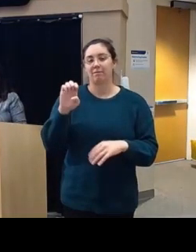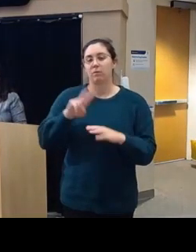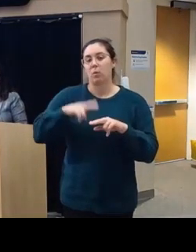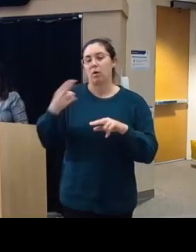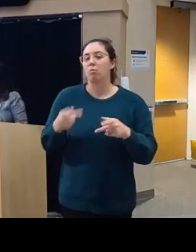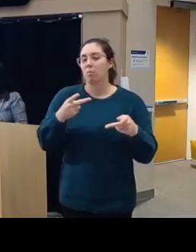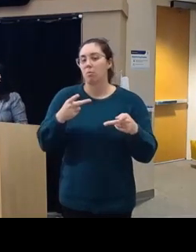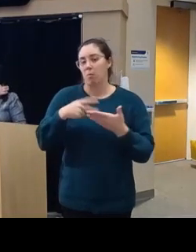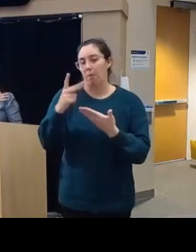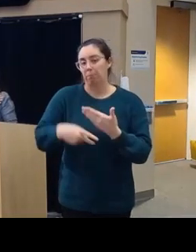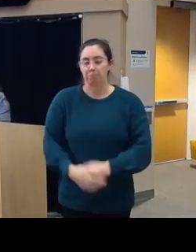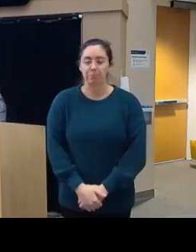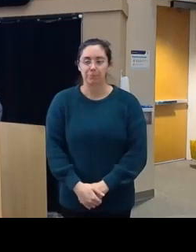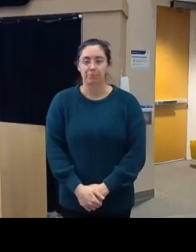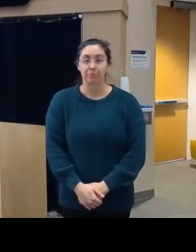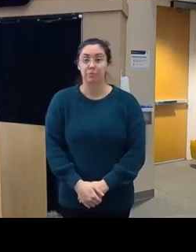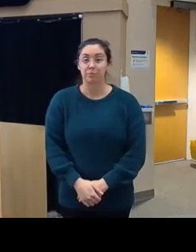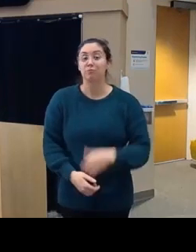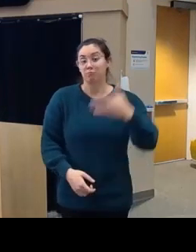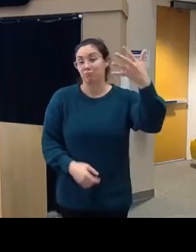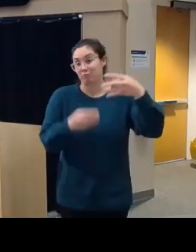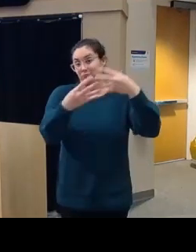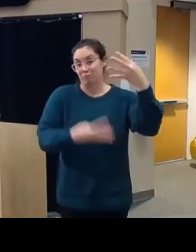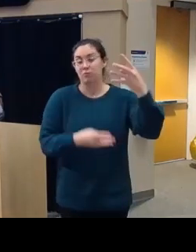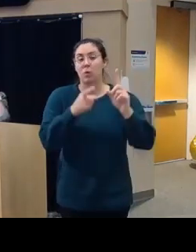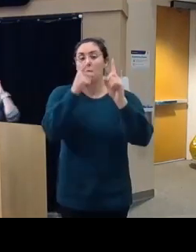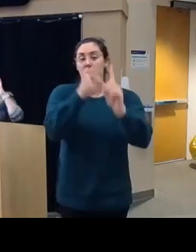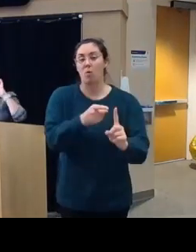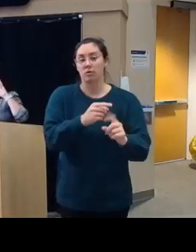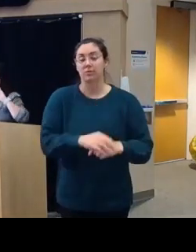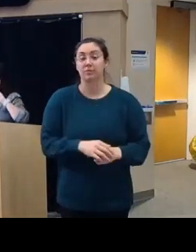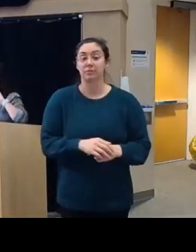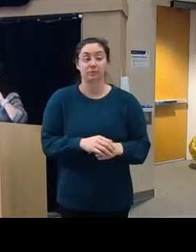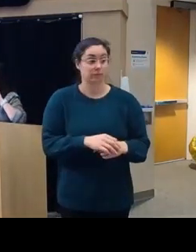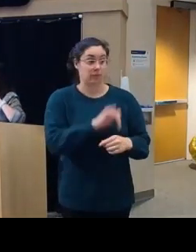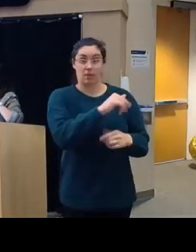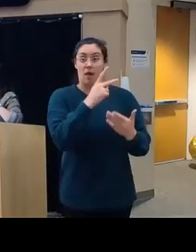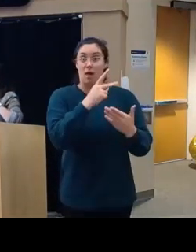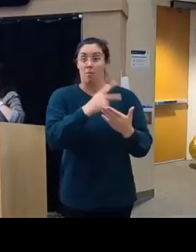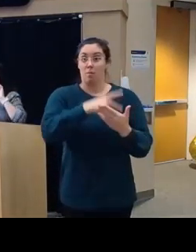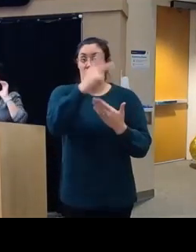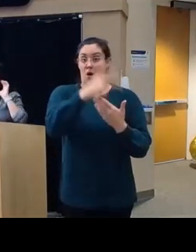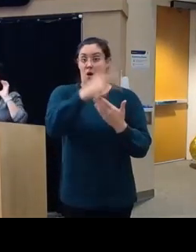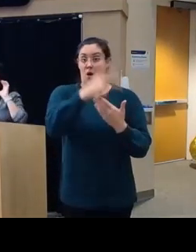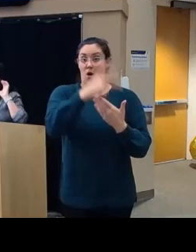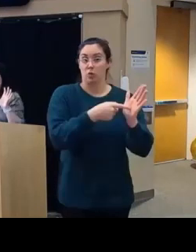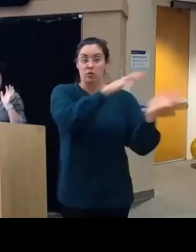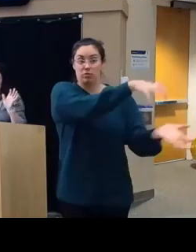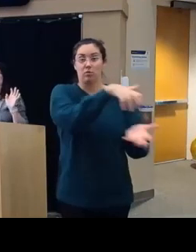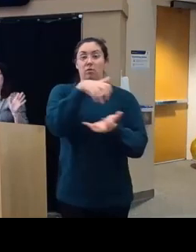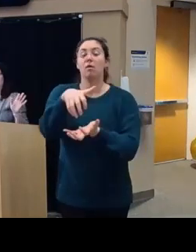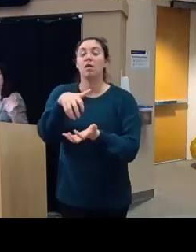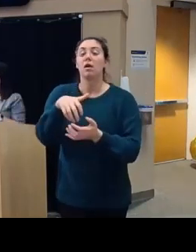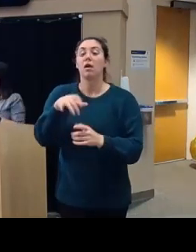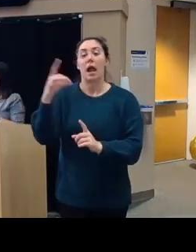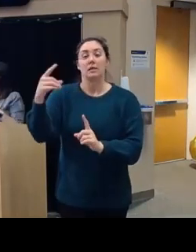program. Okay, so the goals for this pilot project were to take the weight loss program that I showed you before. It's 18